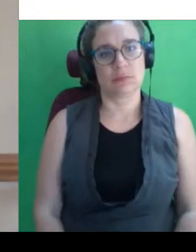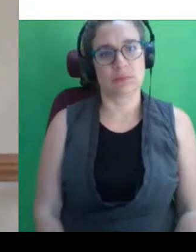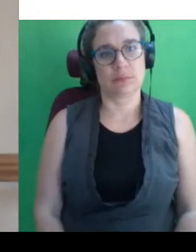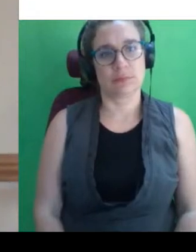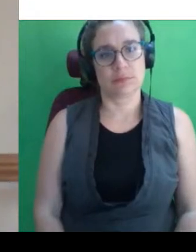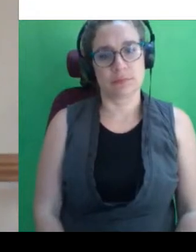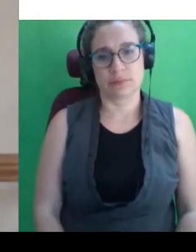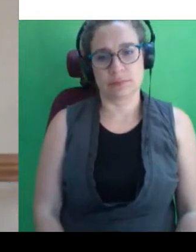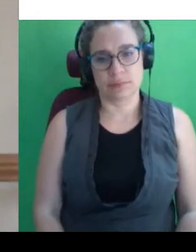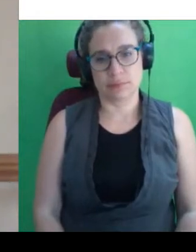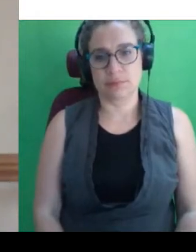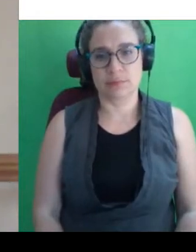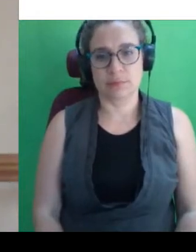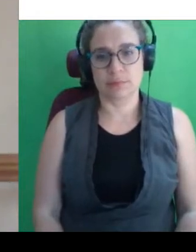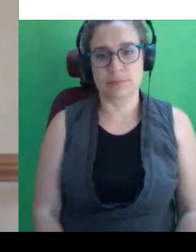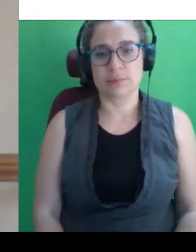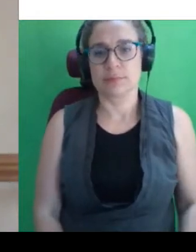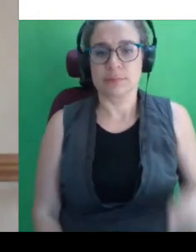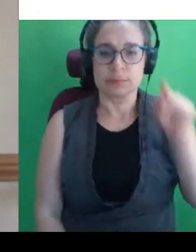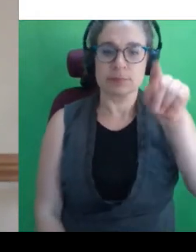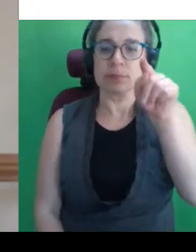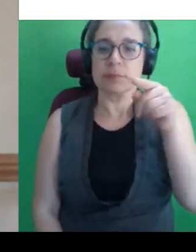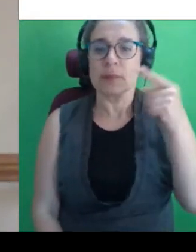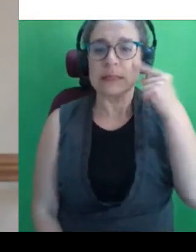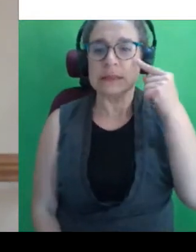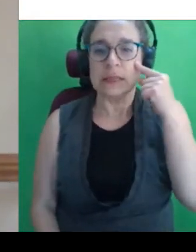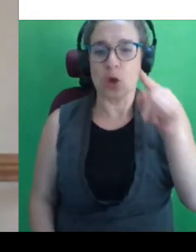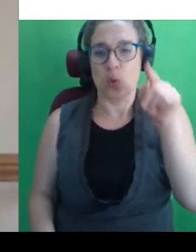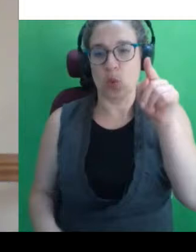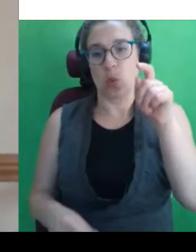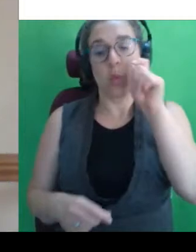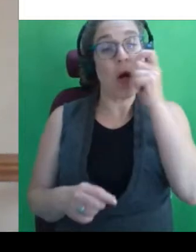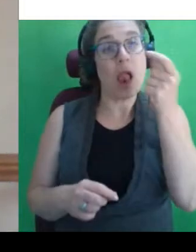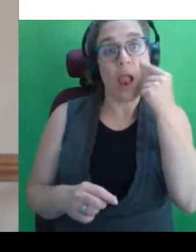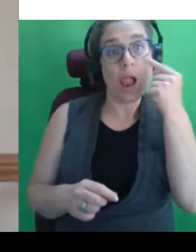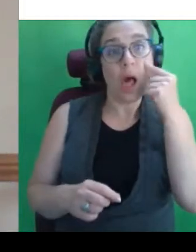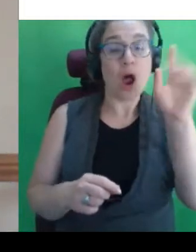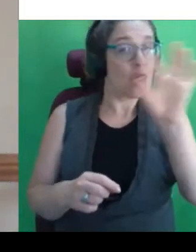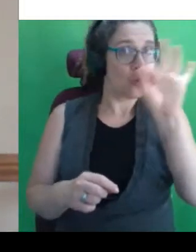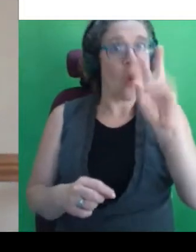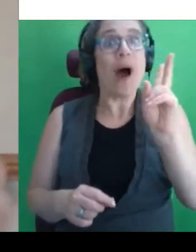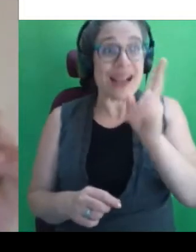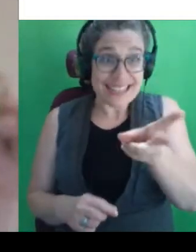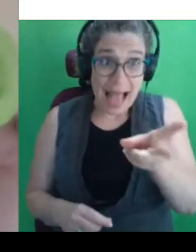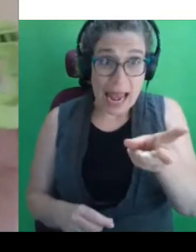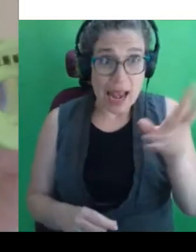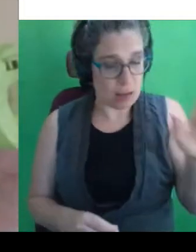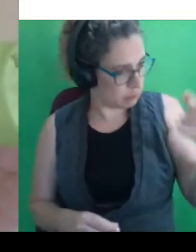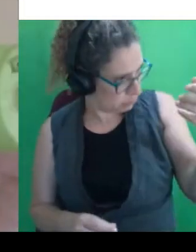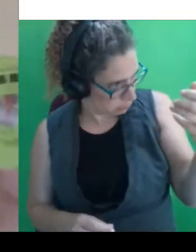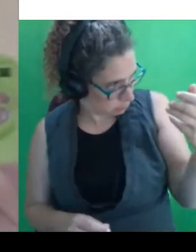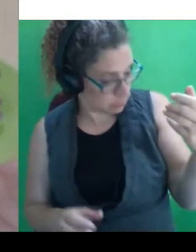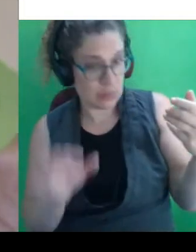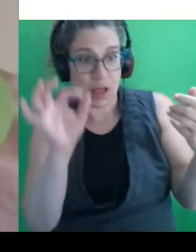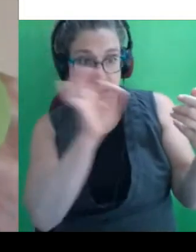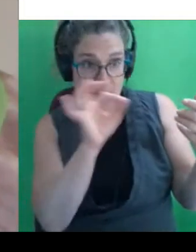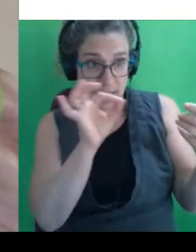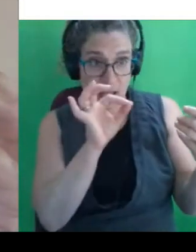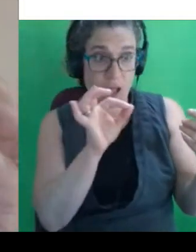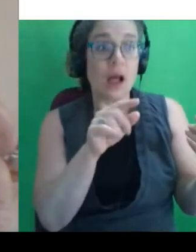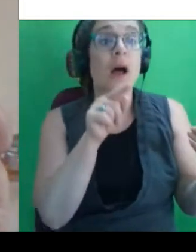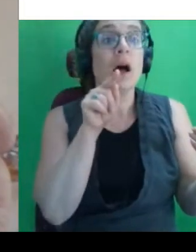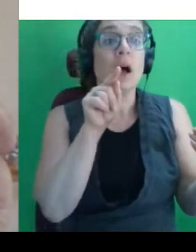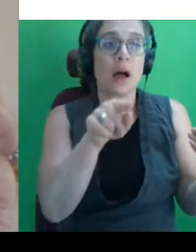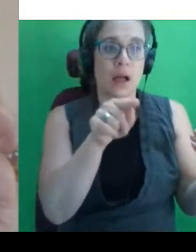to shake the inhaler first, check to make sure there's no dust or anything inside the inhaler. And this time you've got a